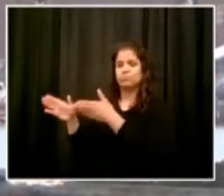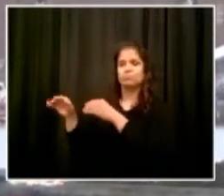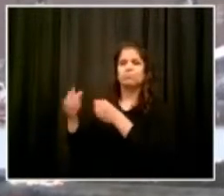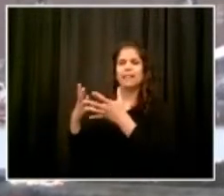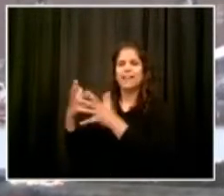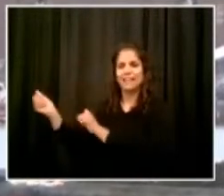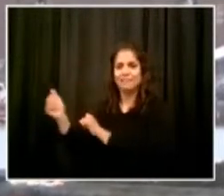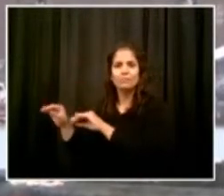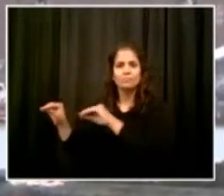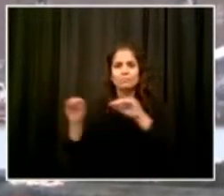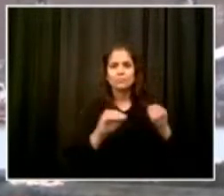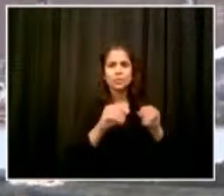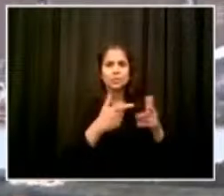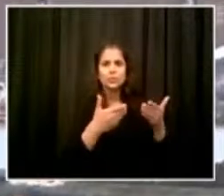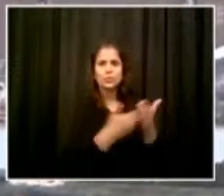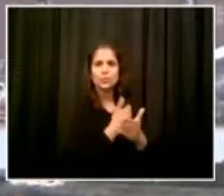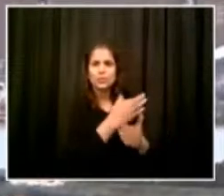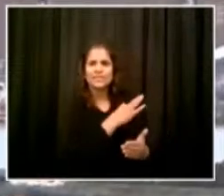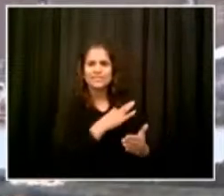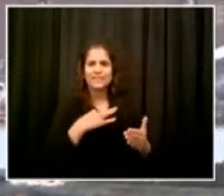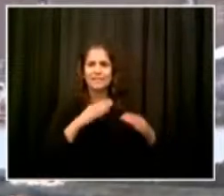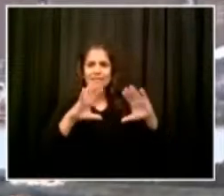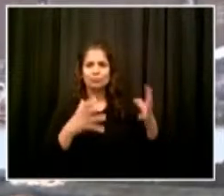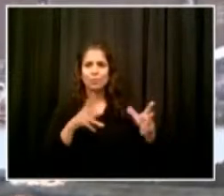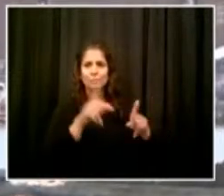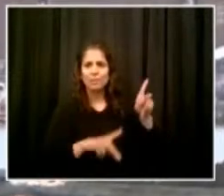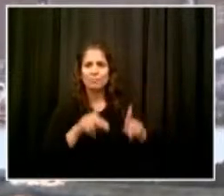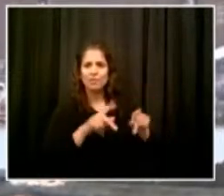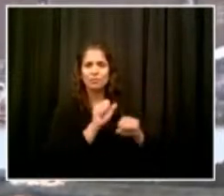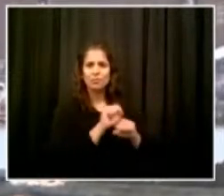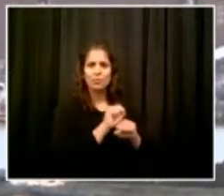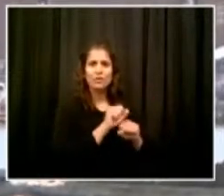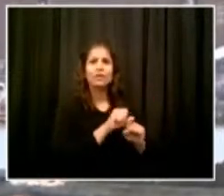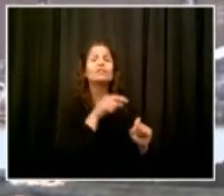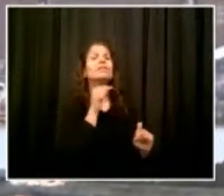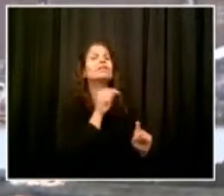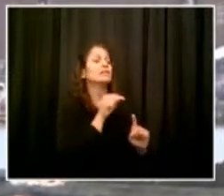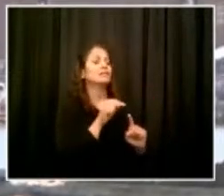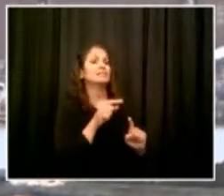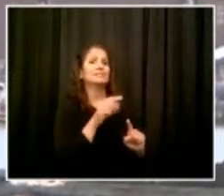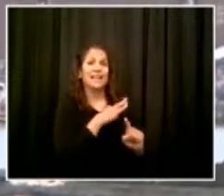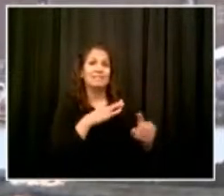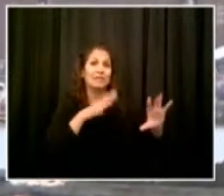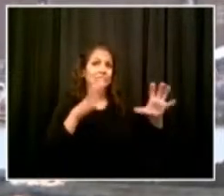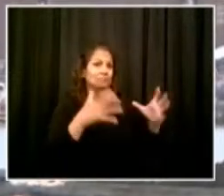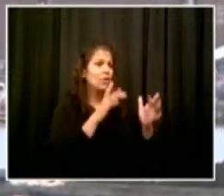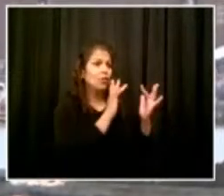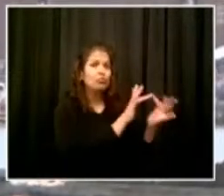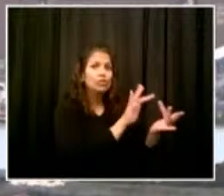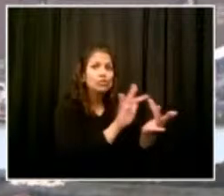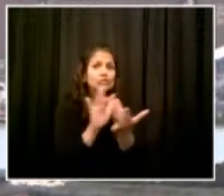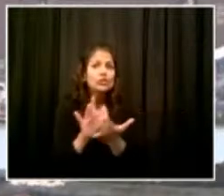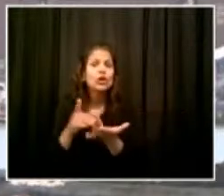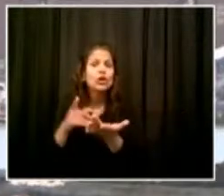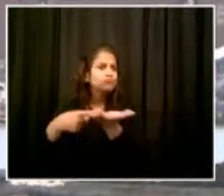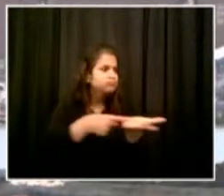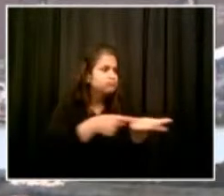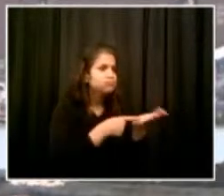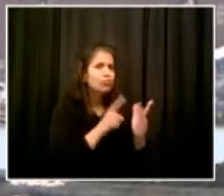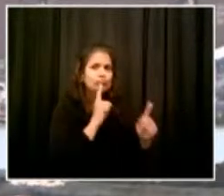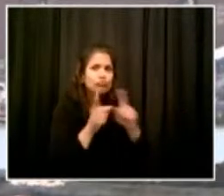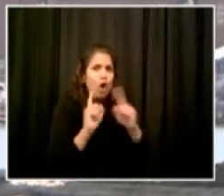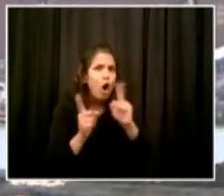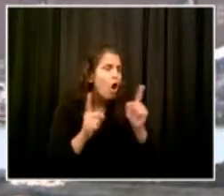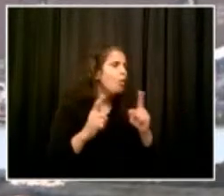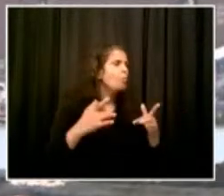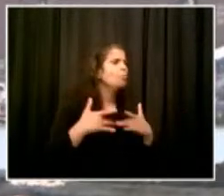staff. I want to hear their concerns. I want us all to work together. This administration has incessantly been doing the work of police reform. That's one of the